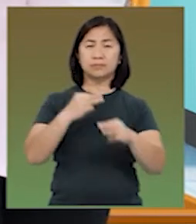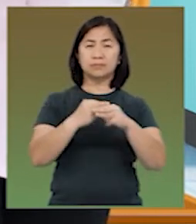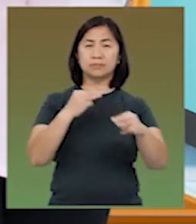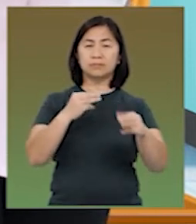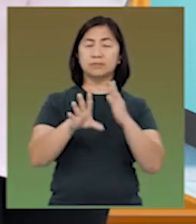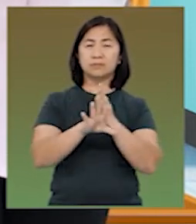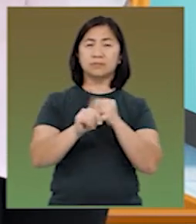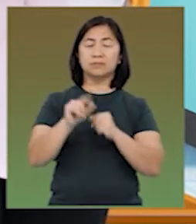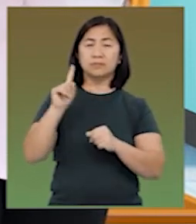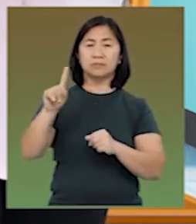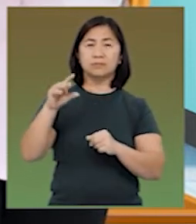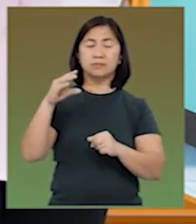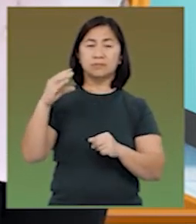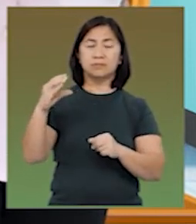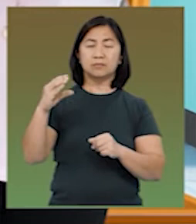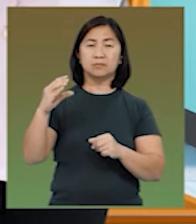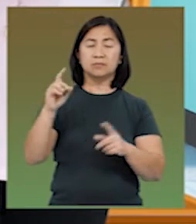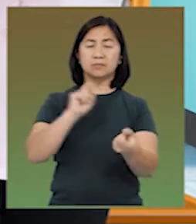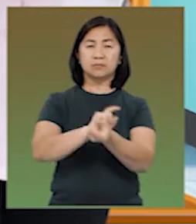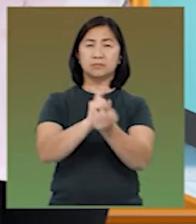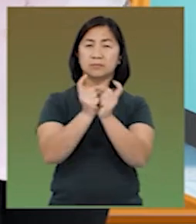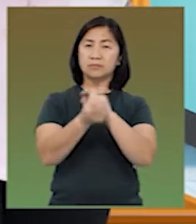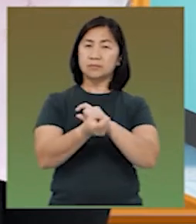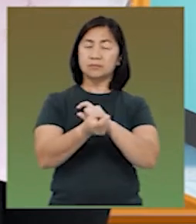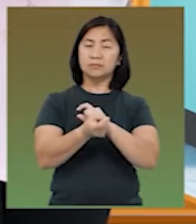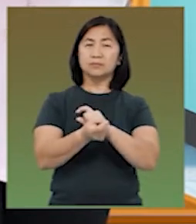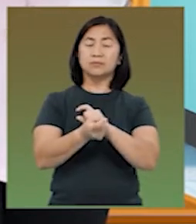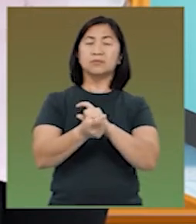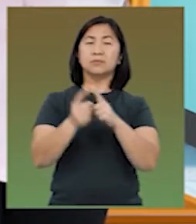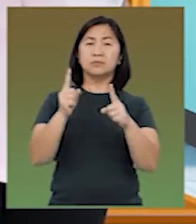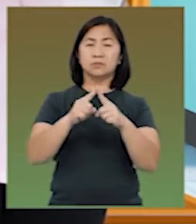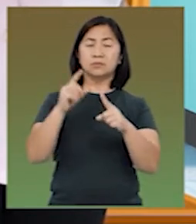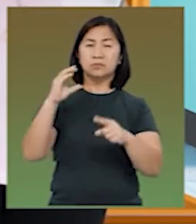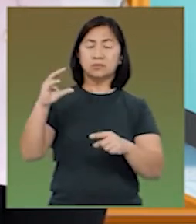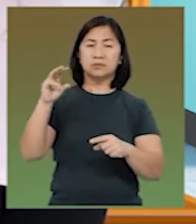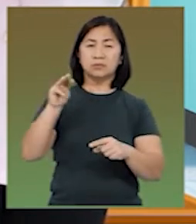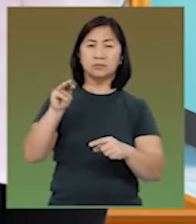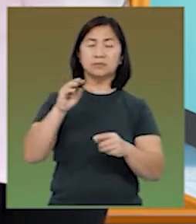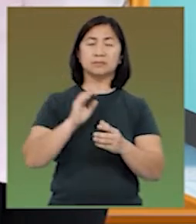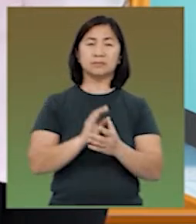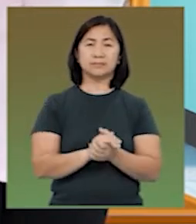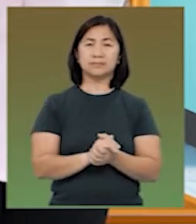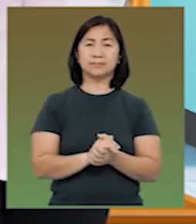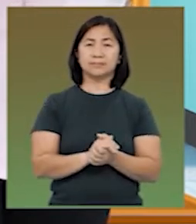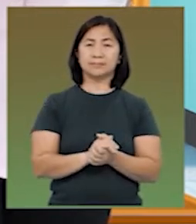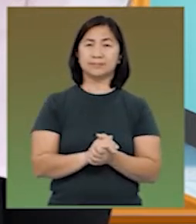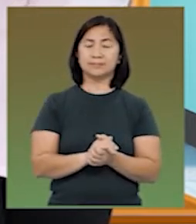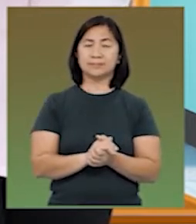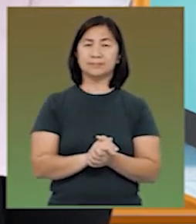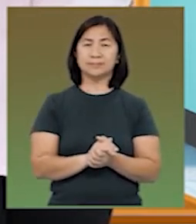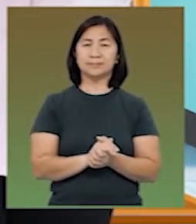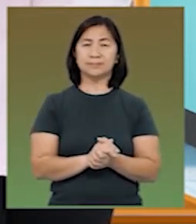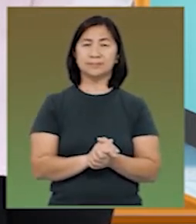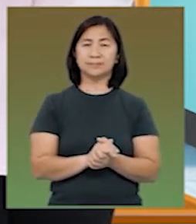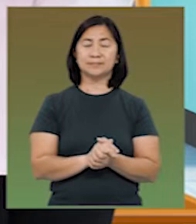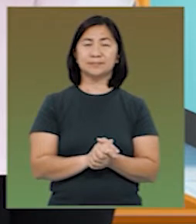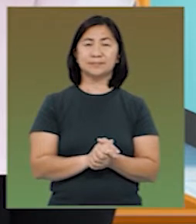Multiply 7 meters by 100 to convert it into centimeters.